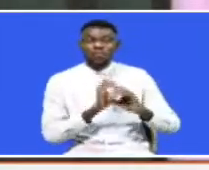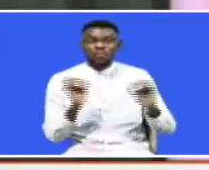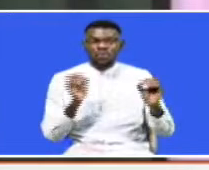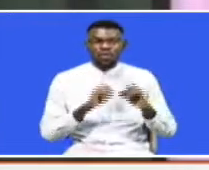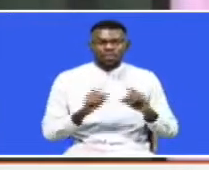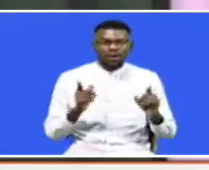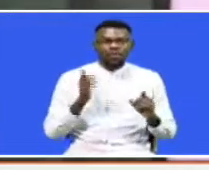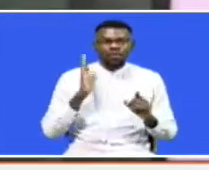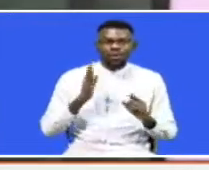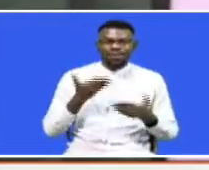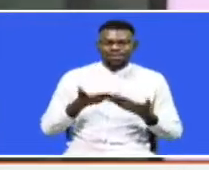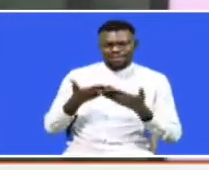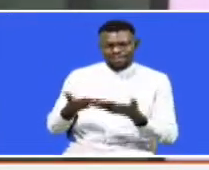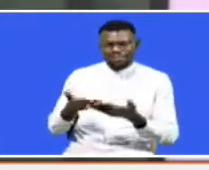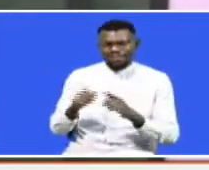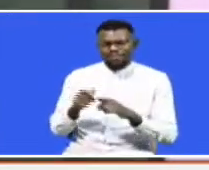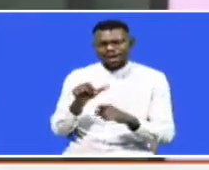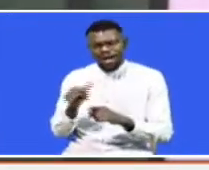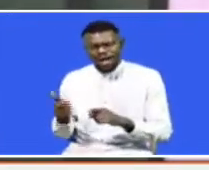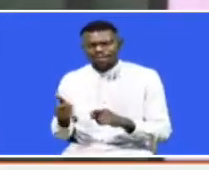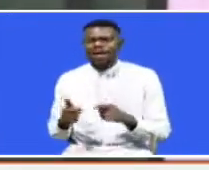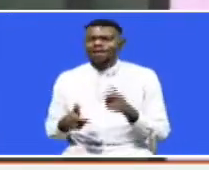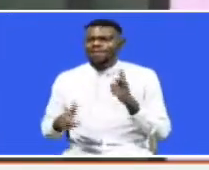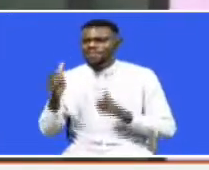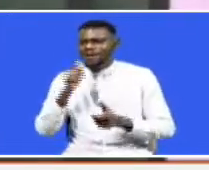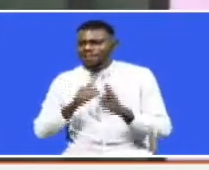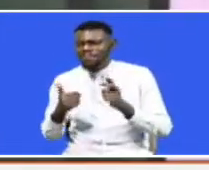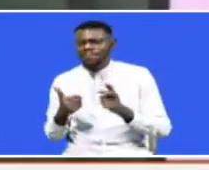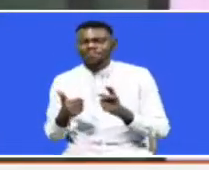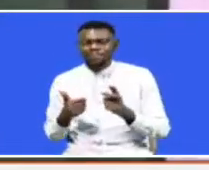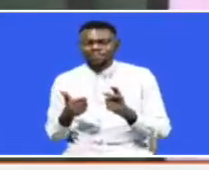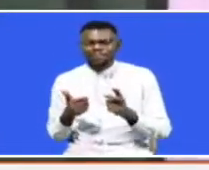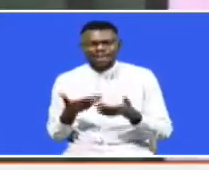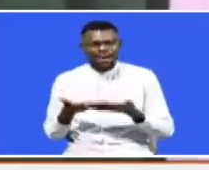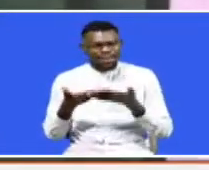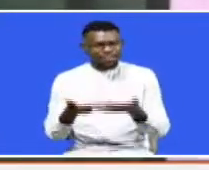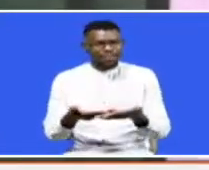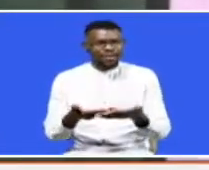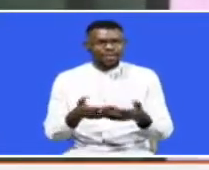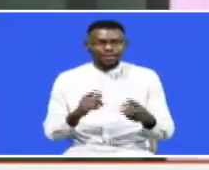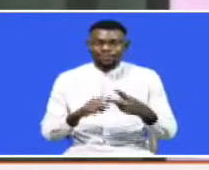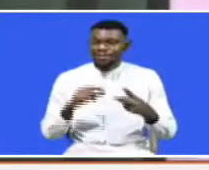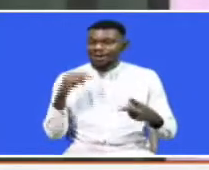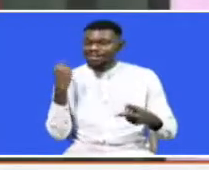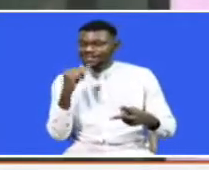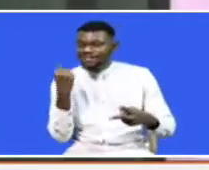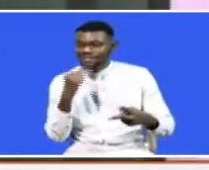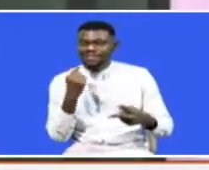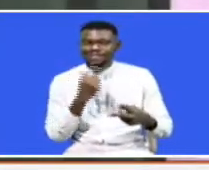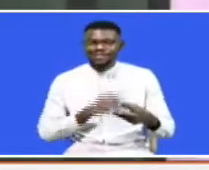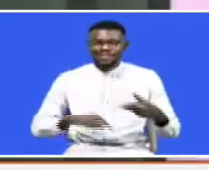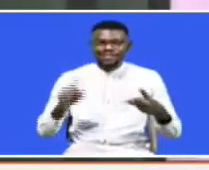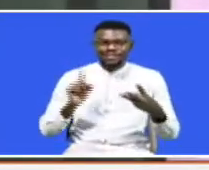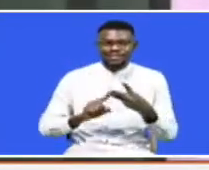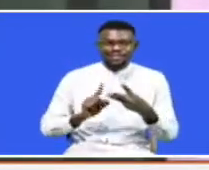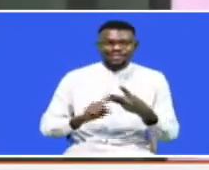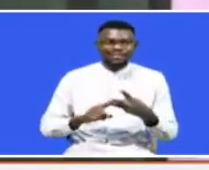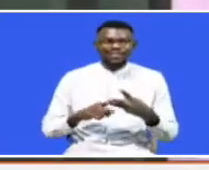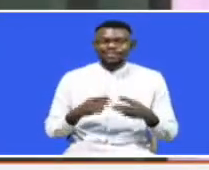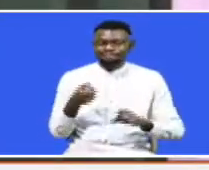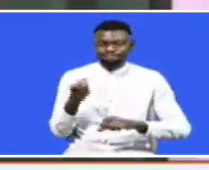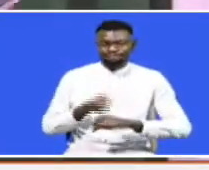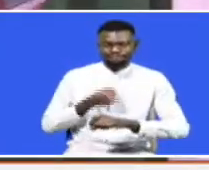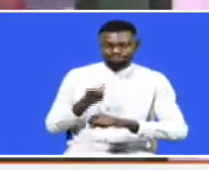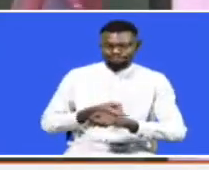tunajua mtatutengenezea ingine ya maziwa, ingine kama hii ya miraa, ingine kama hii ya